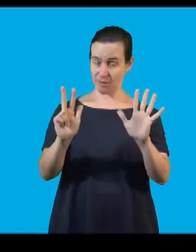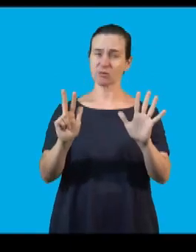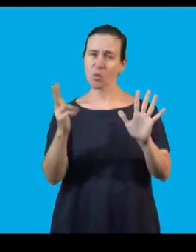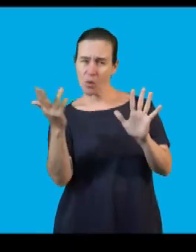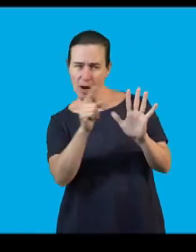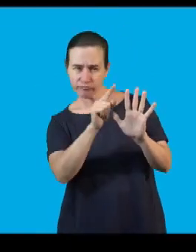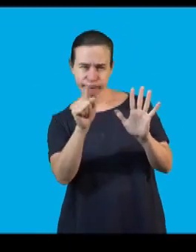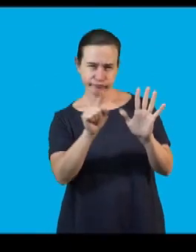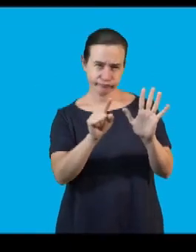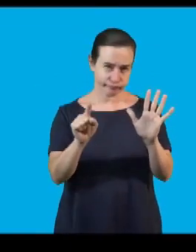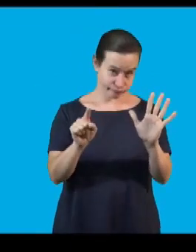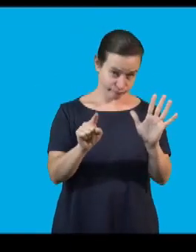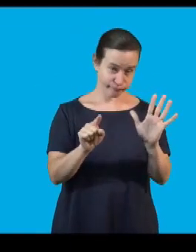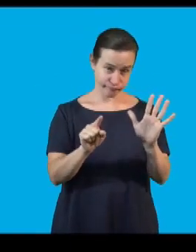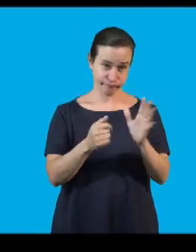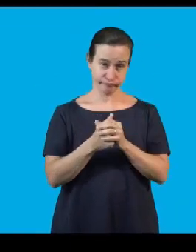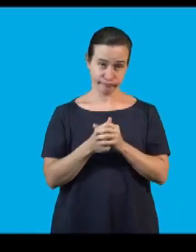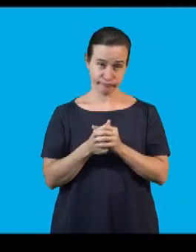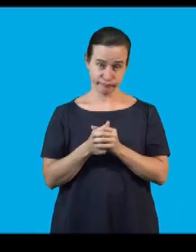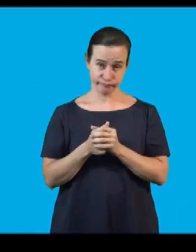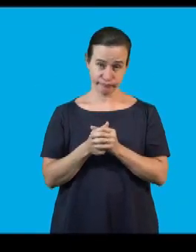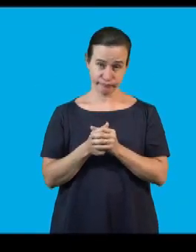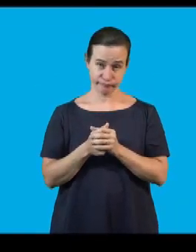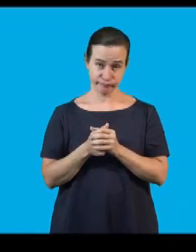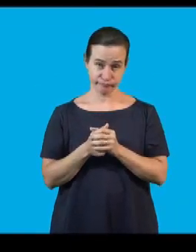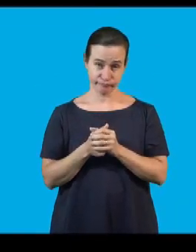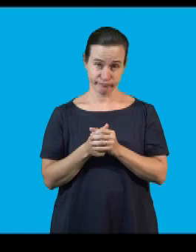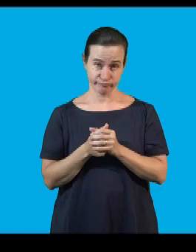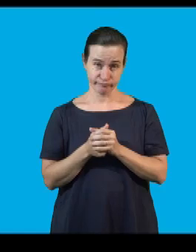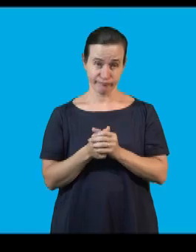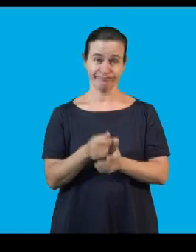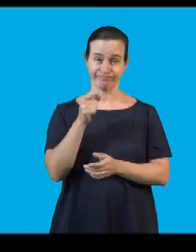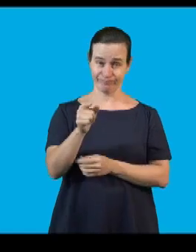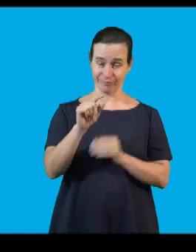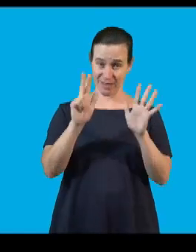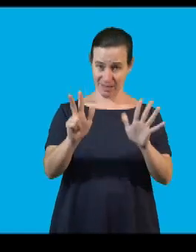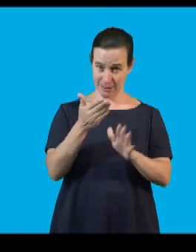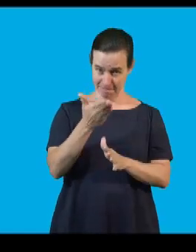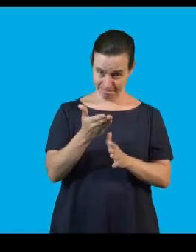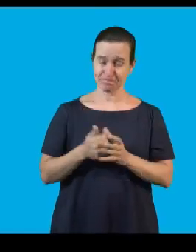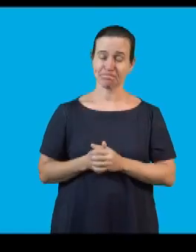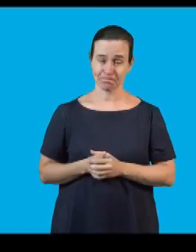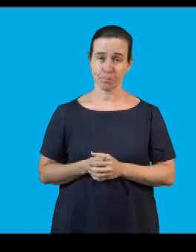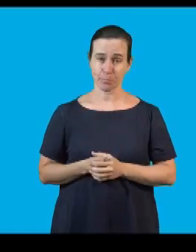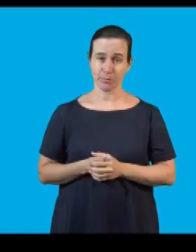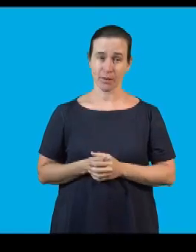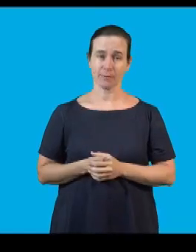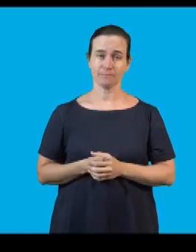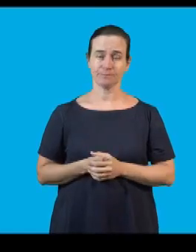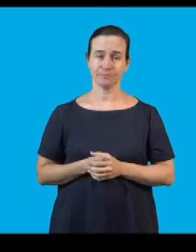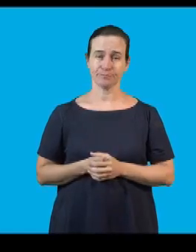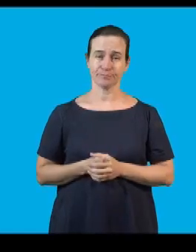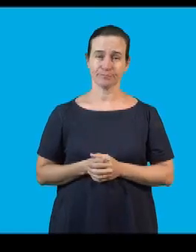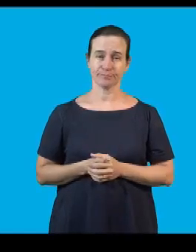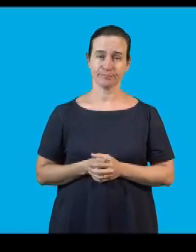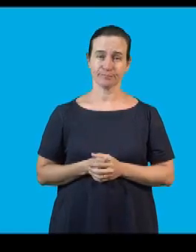locate ourselves again. We are going 1, 2, 3, 4, 5, that was 4, 5, 6, 7, so this is the frame 8 right